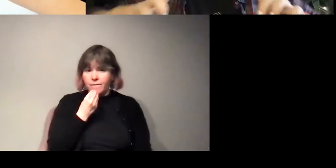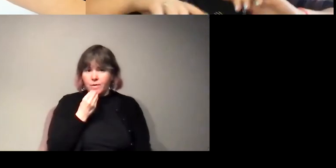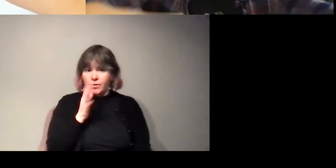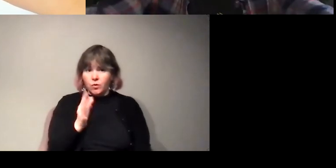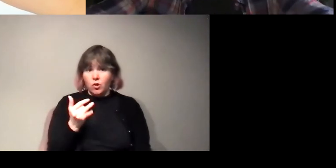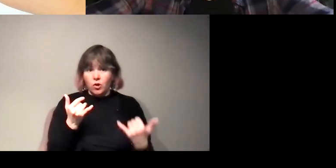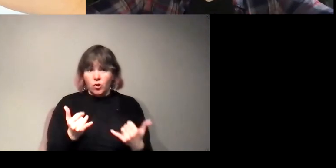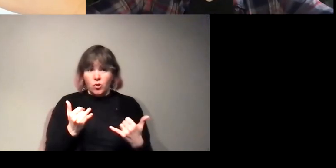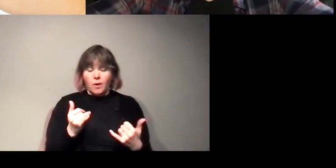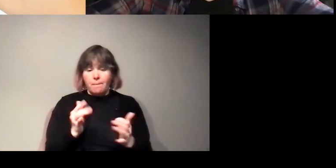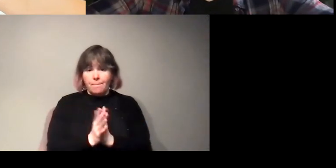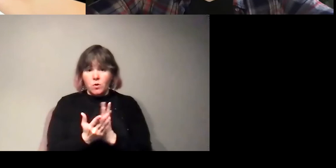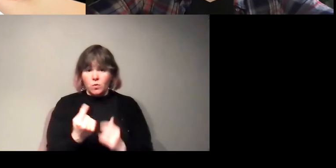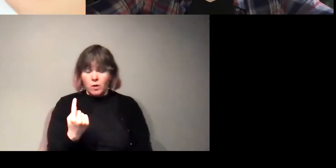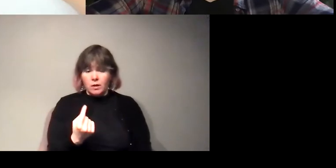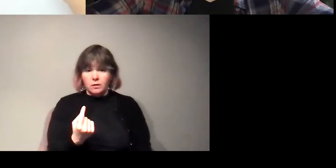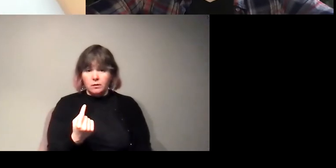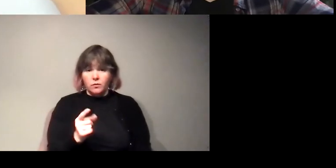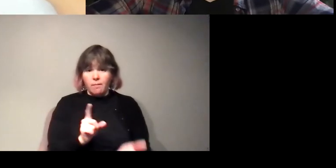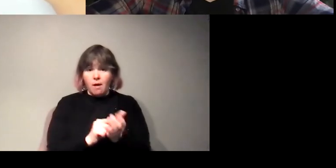current only book that you've published?